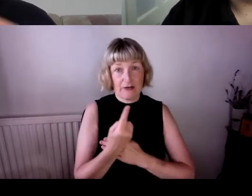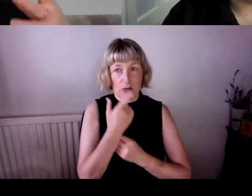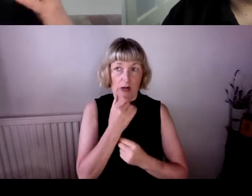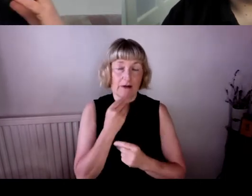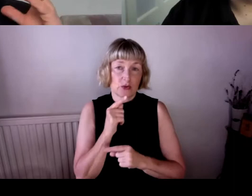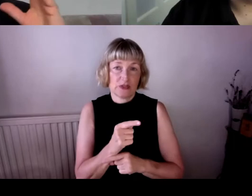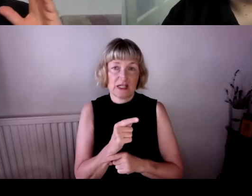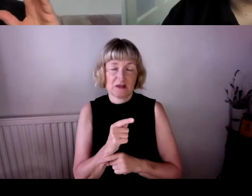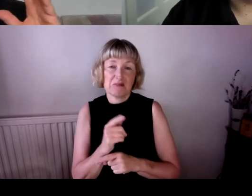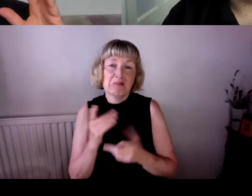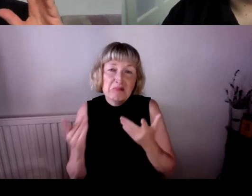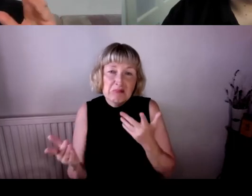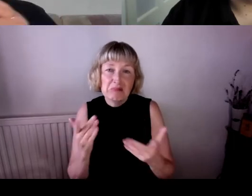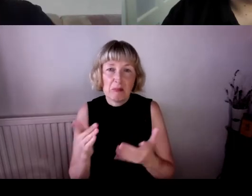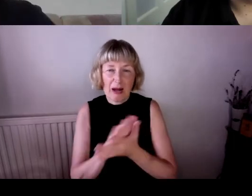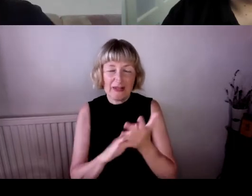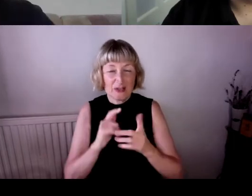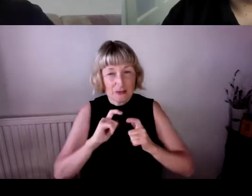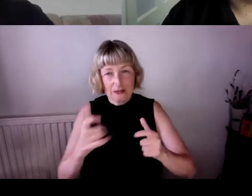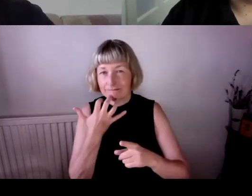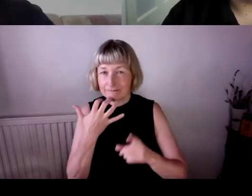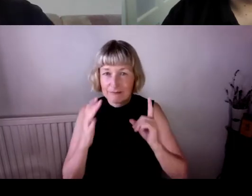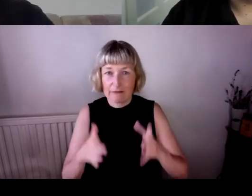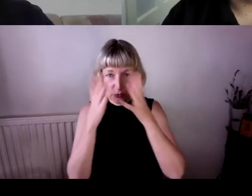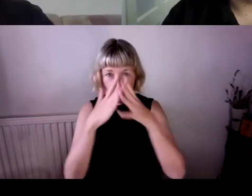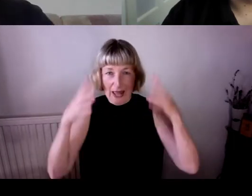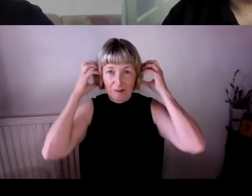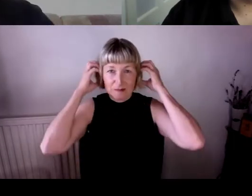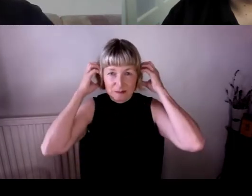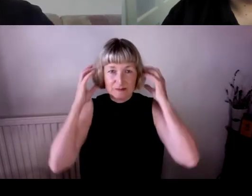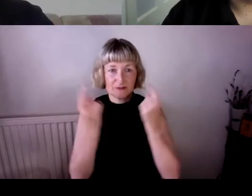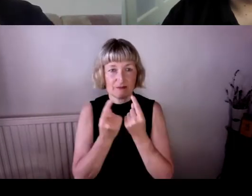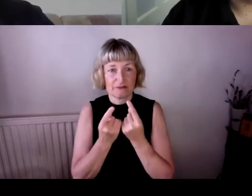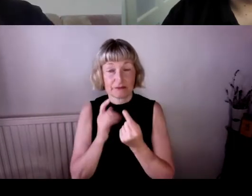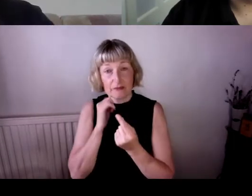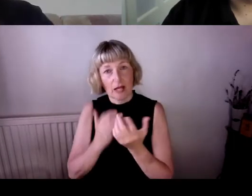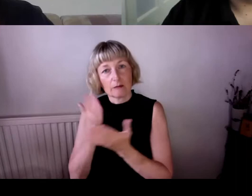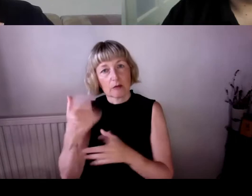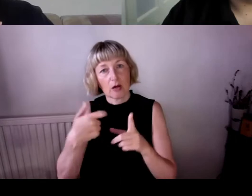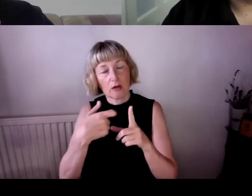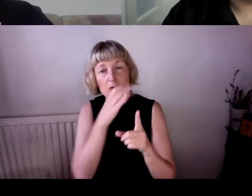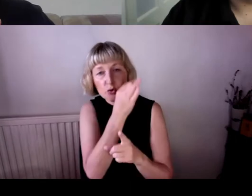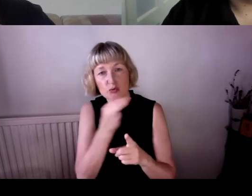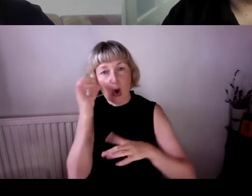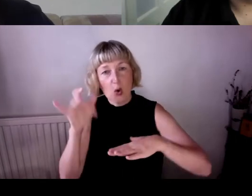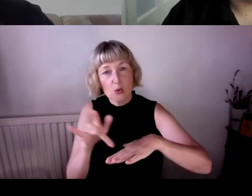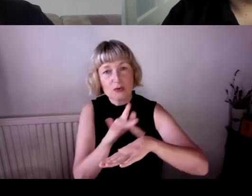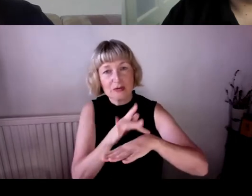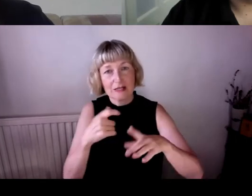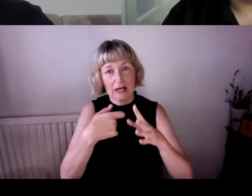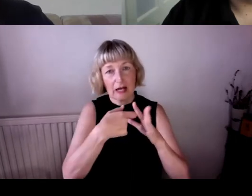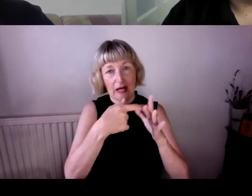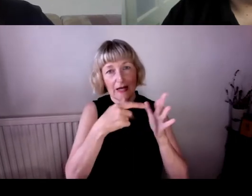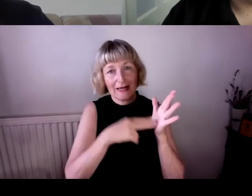it still means that you've got to wear something. I'm about to do some work at the Kingston Theatre, Rose in Kingston, and we're